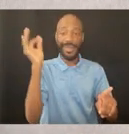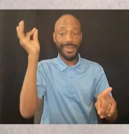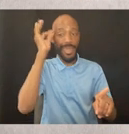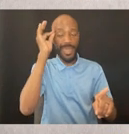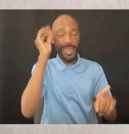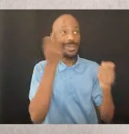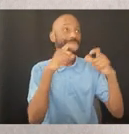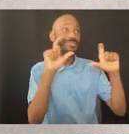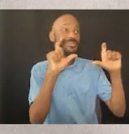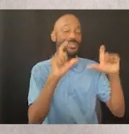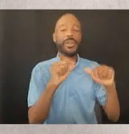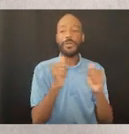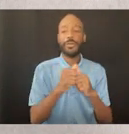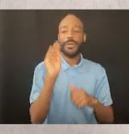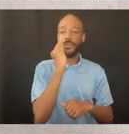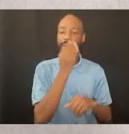ear.